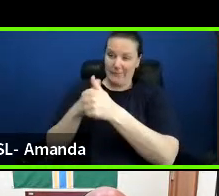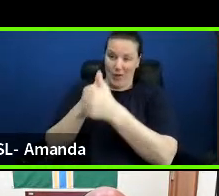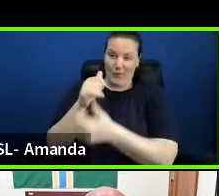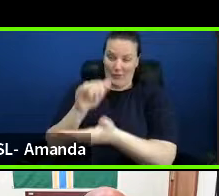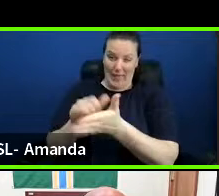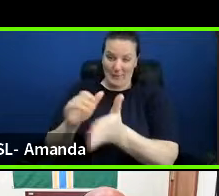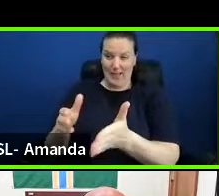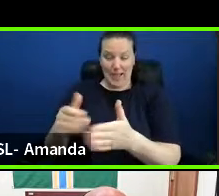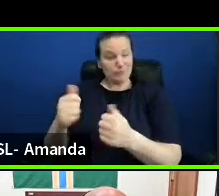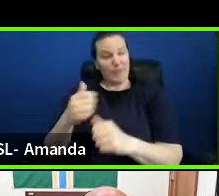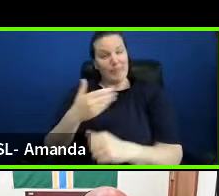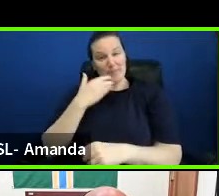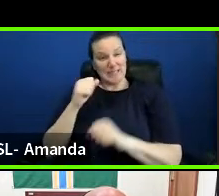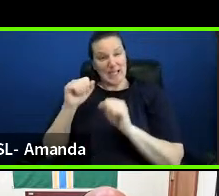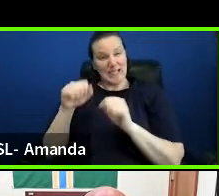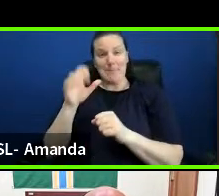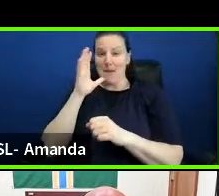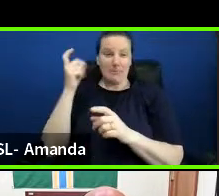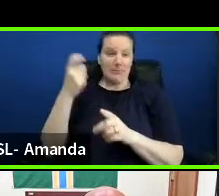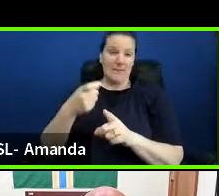That's it. Thank you.